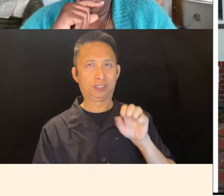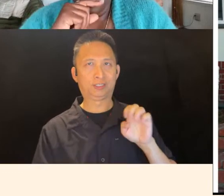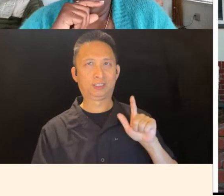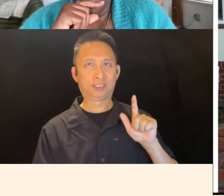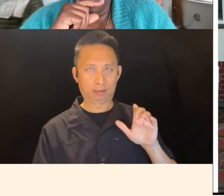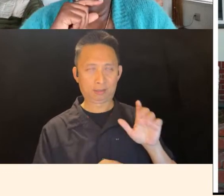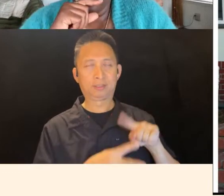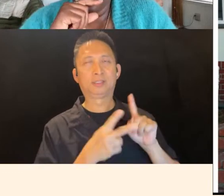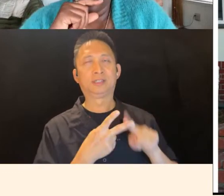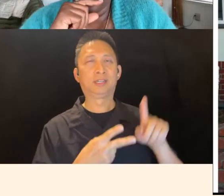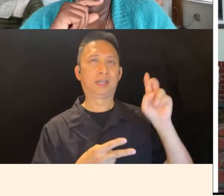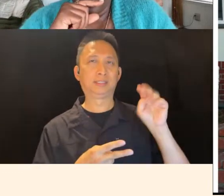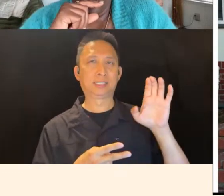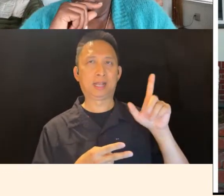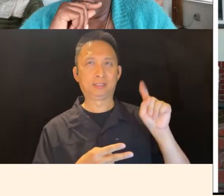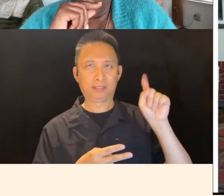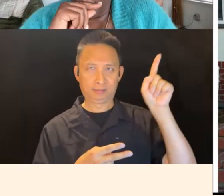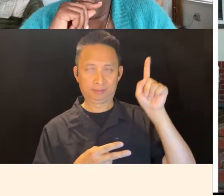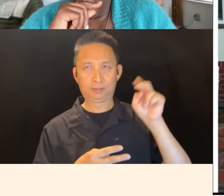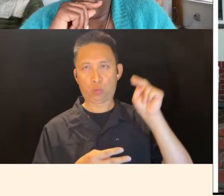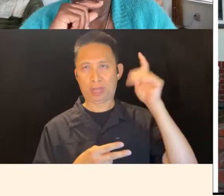NCLT,